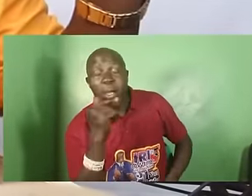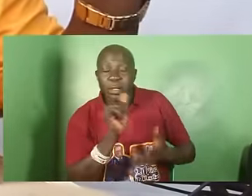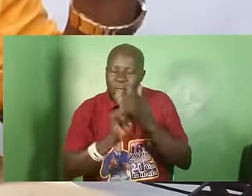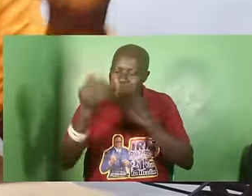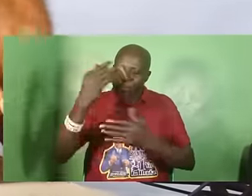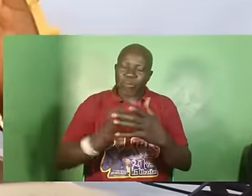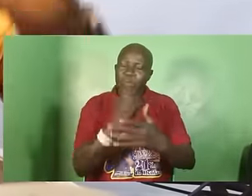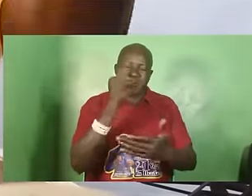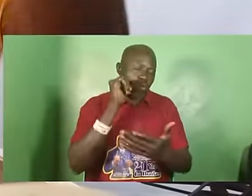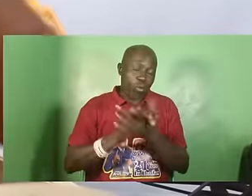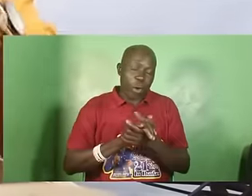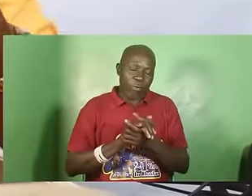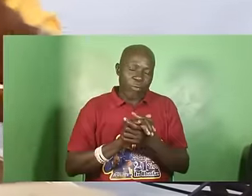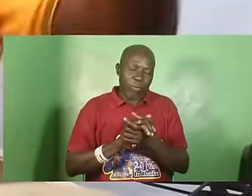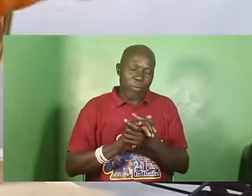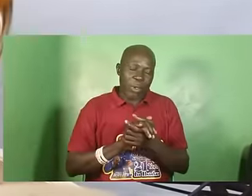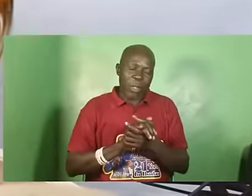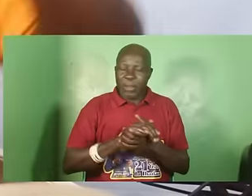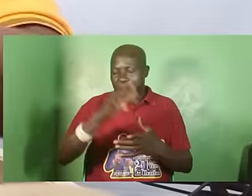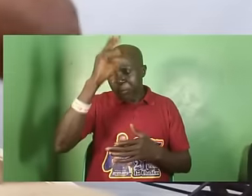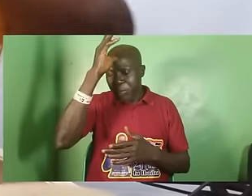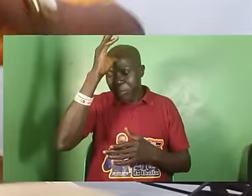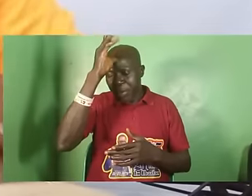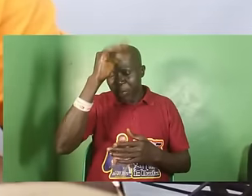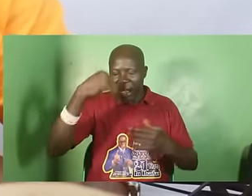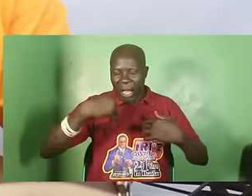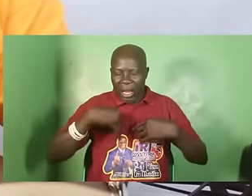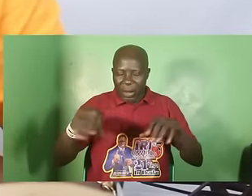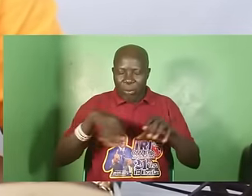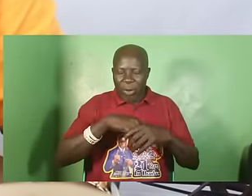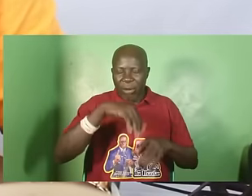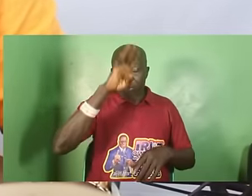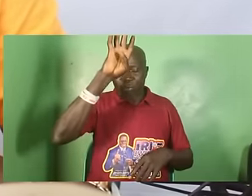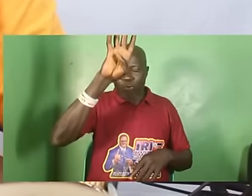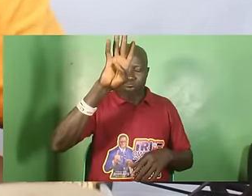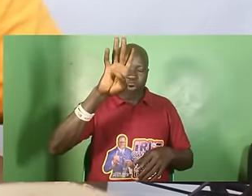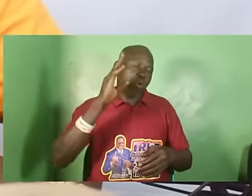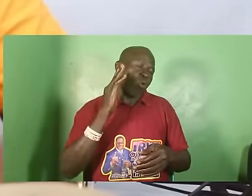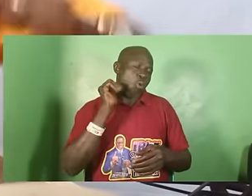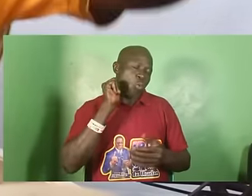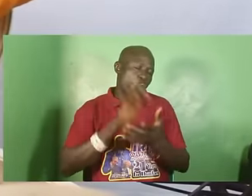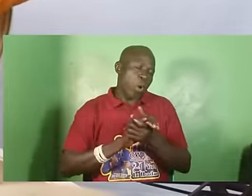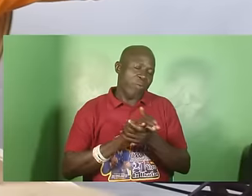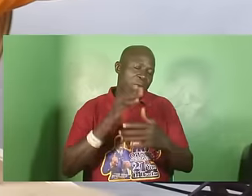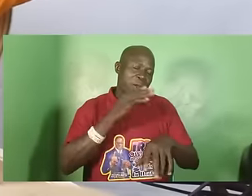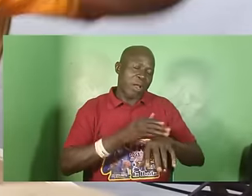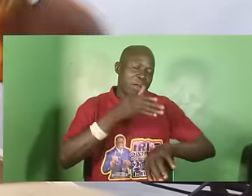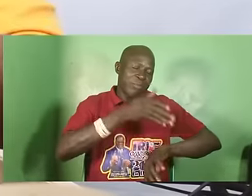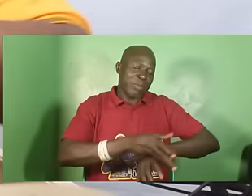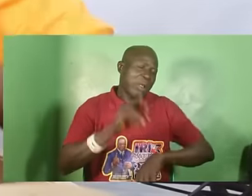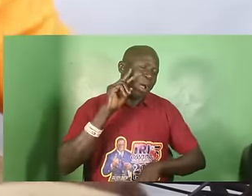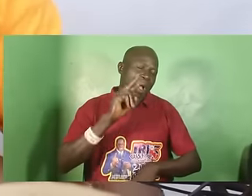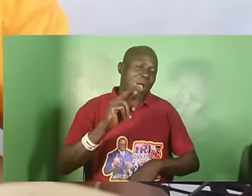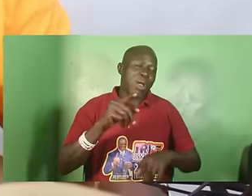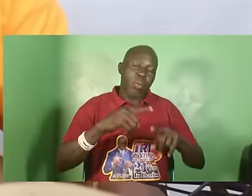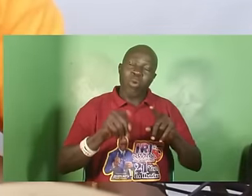His mother is the first wife. Baba won dem say ya won marry leyin. And their father married another 4 wives after her. Sugbon awon marry